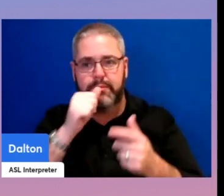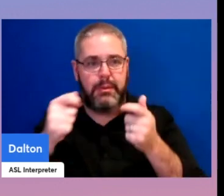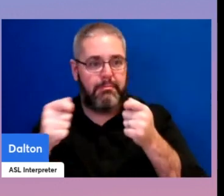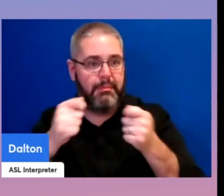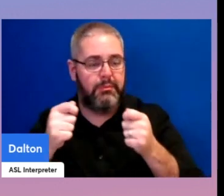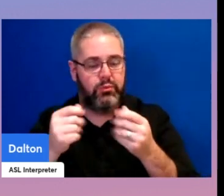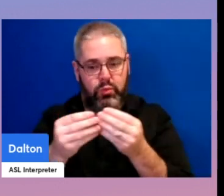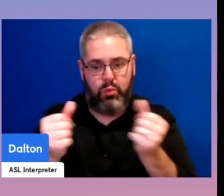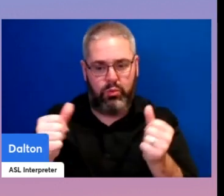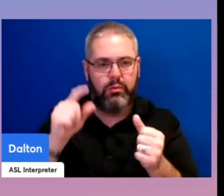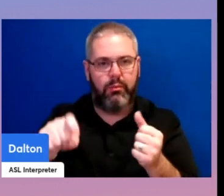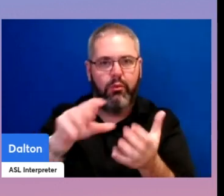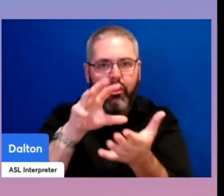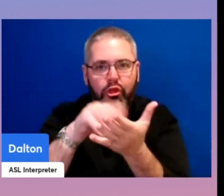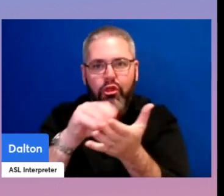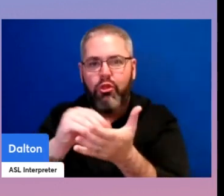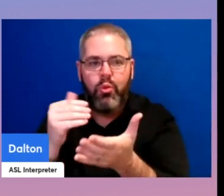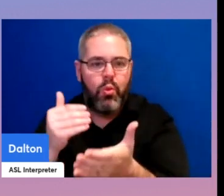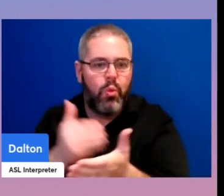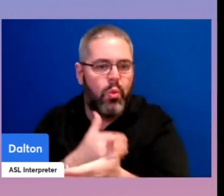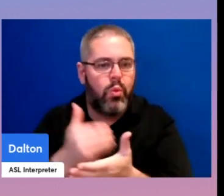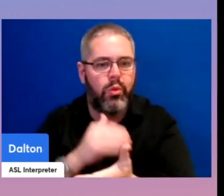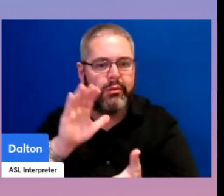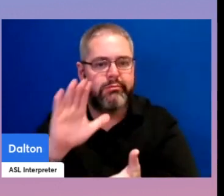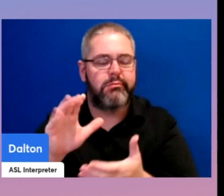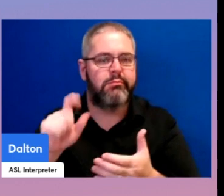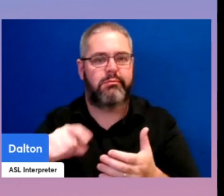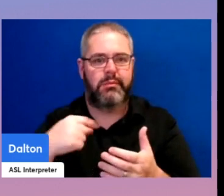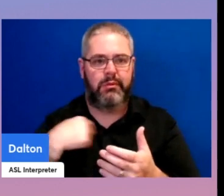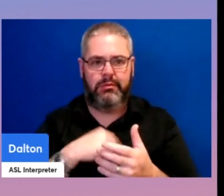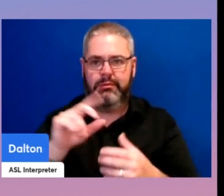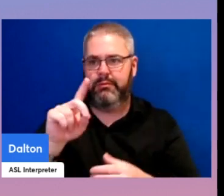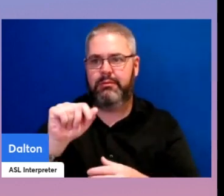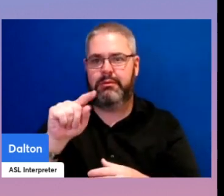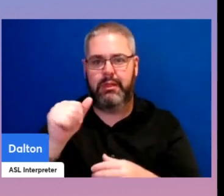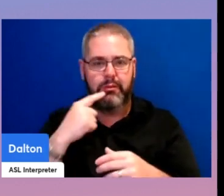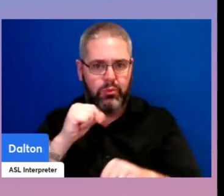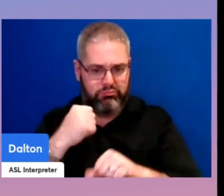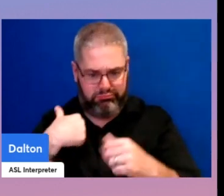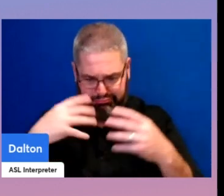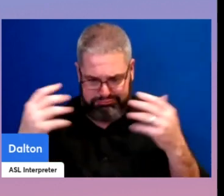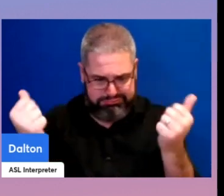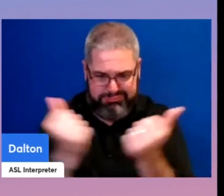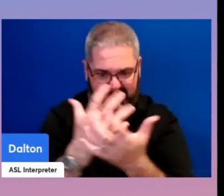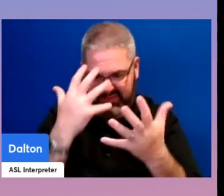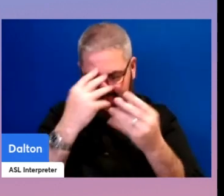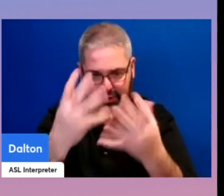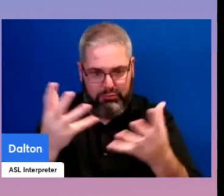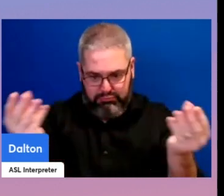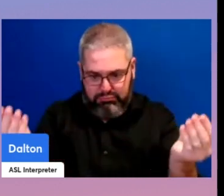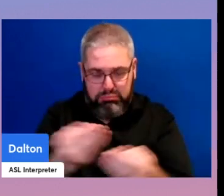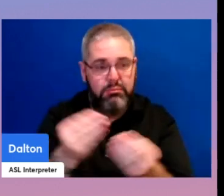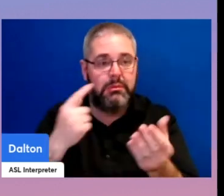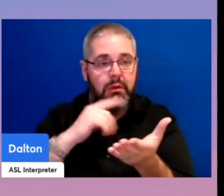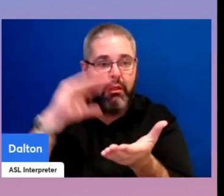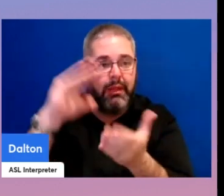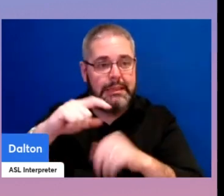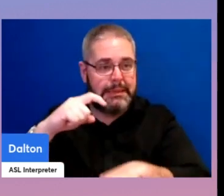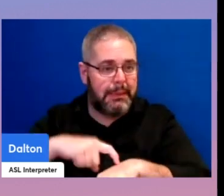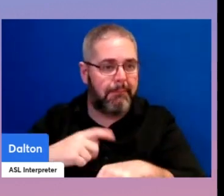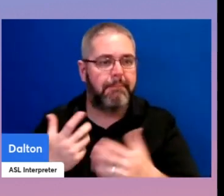that they have to learn new Vault integrations, update their workflows, and with less time and